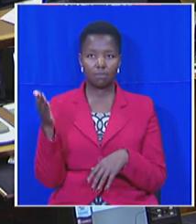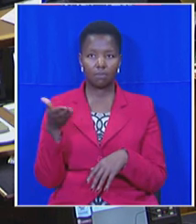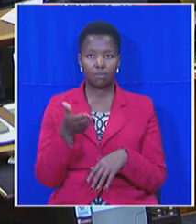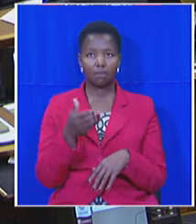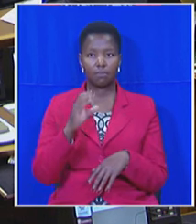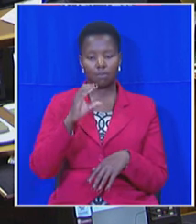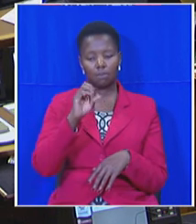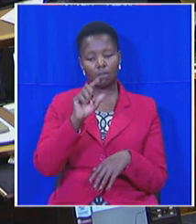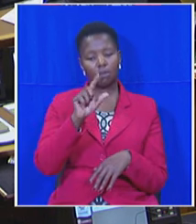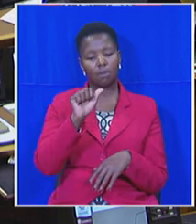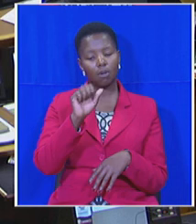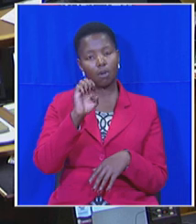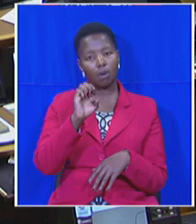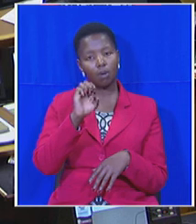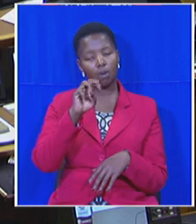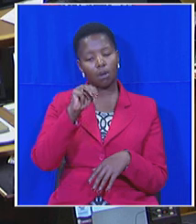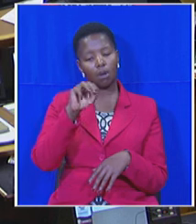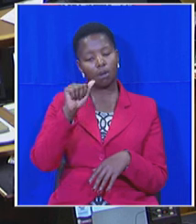Coleman.